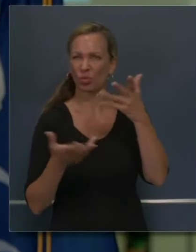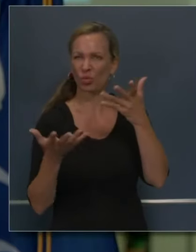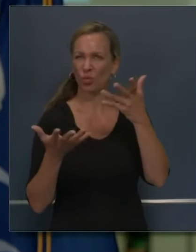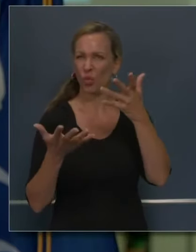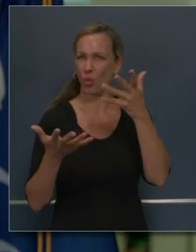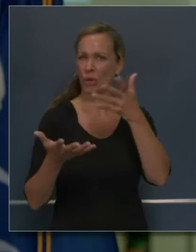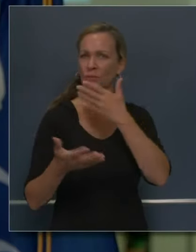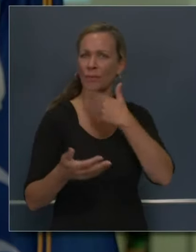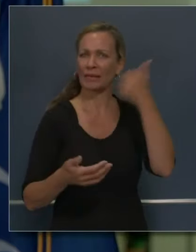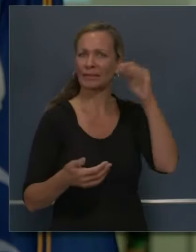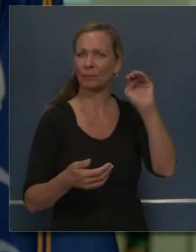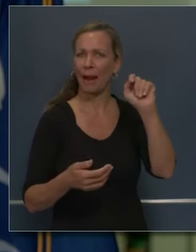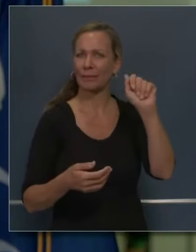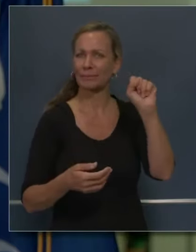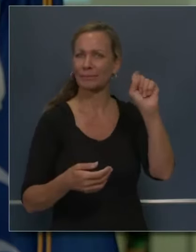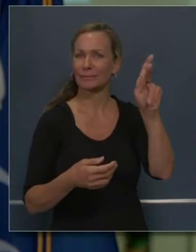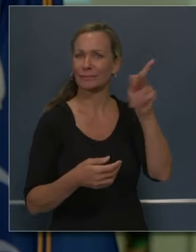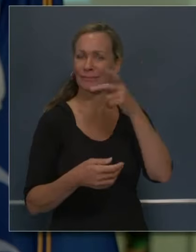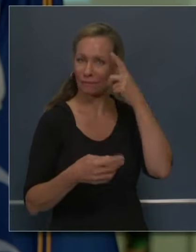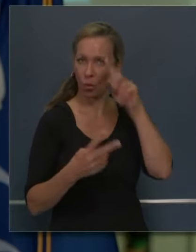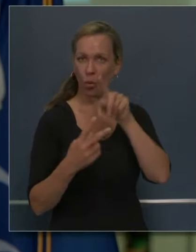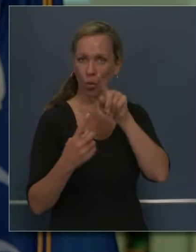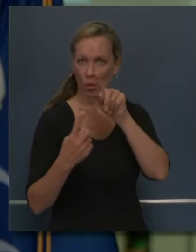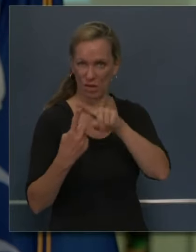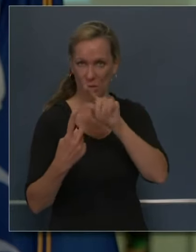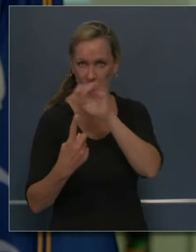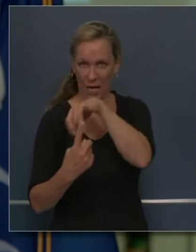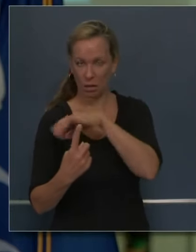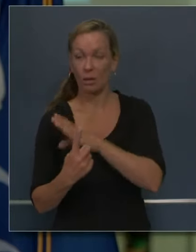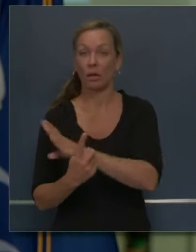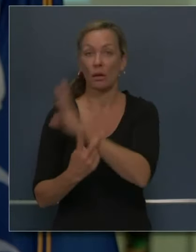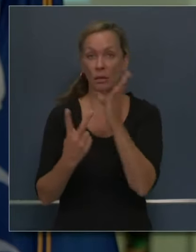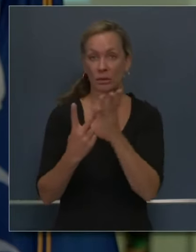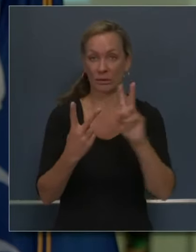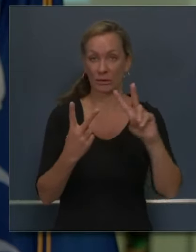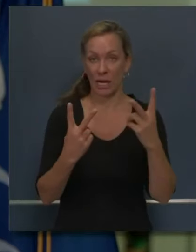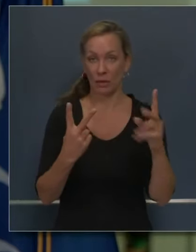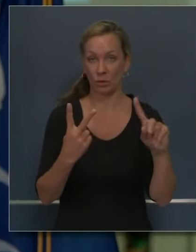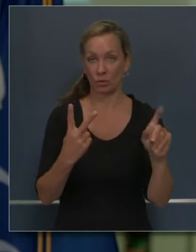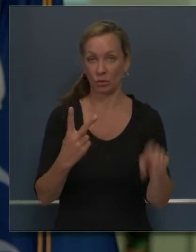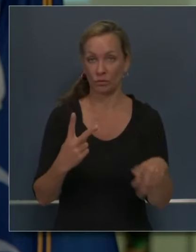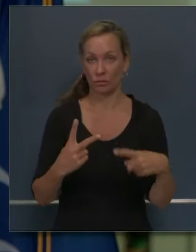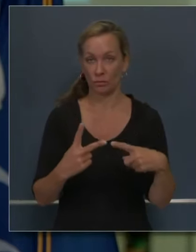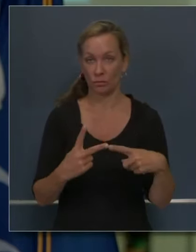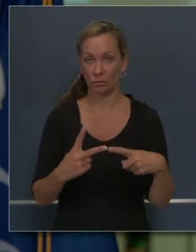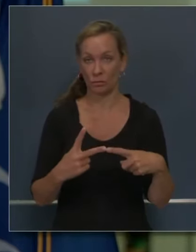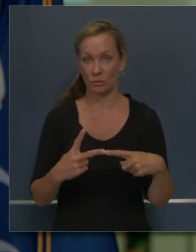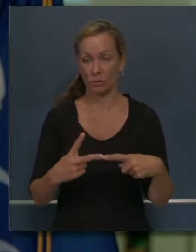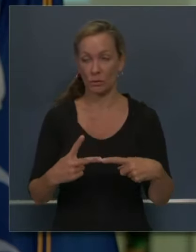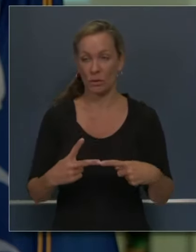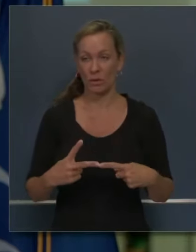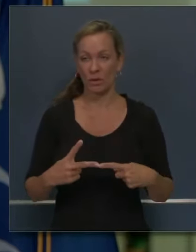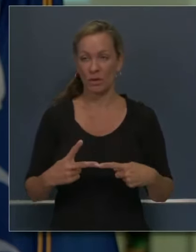pressing question I have for you today is there's a growing push by the CTA, by CMA, by public health groups